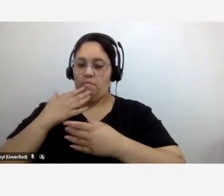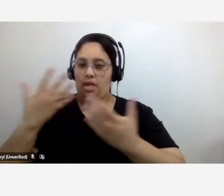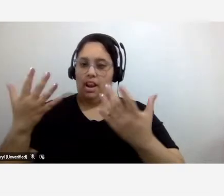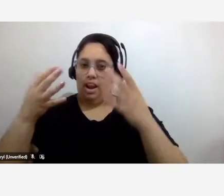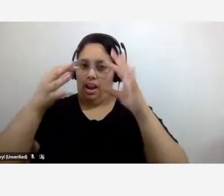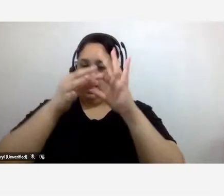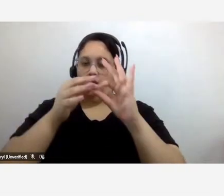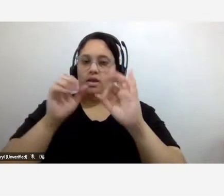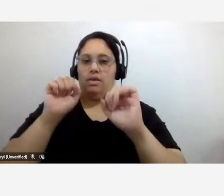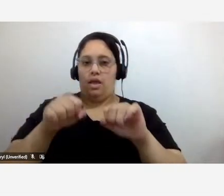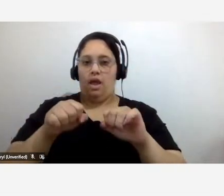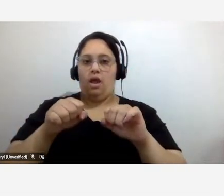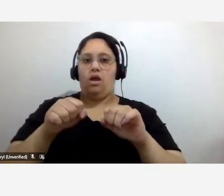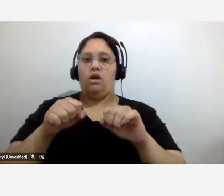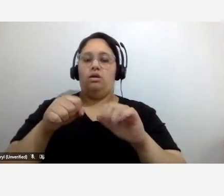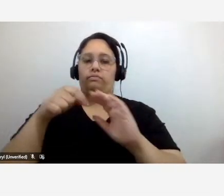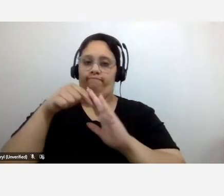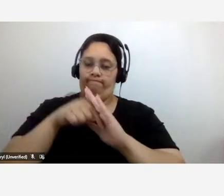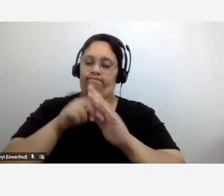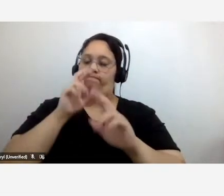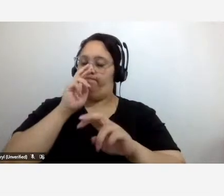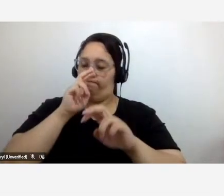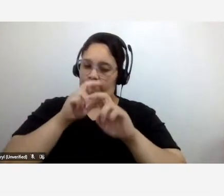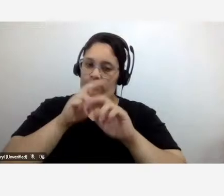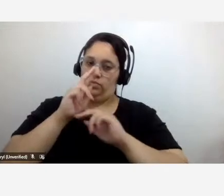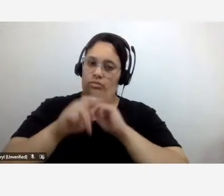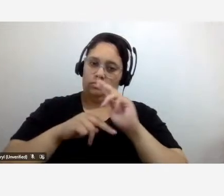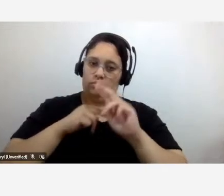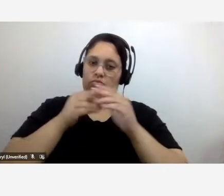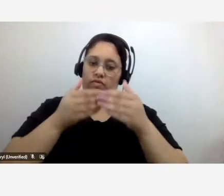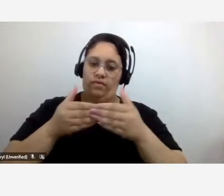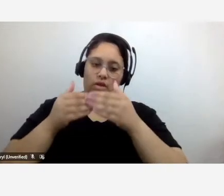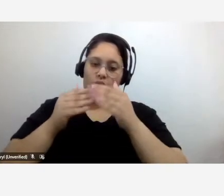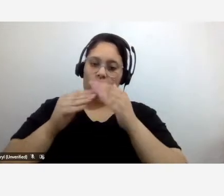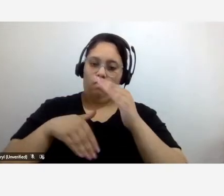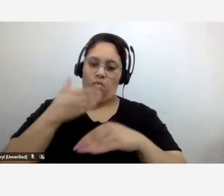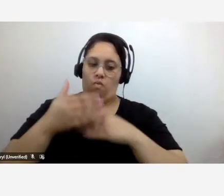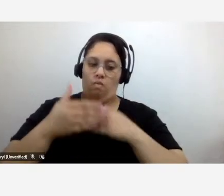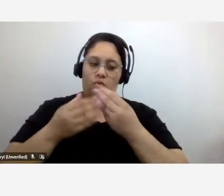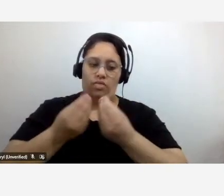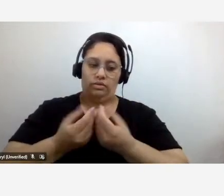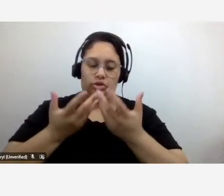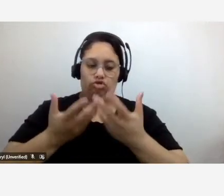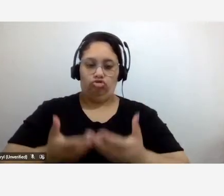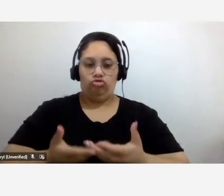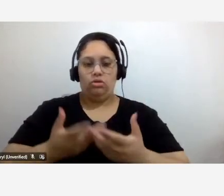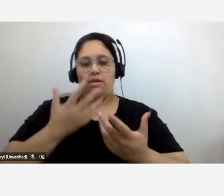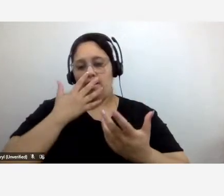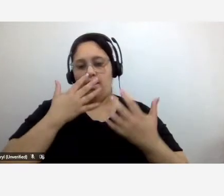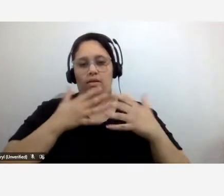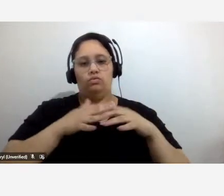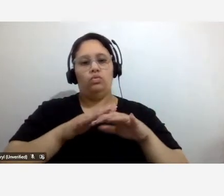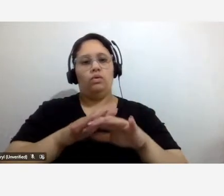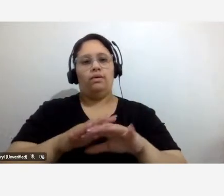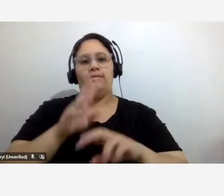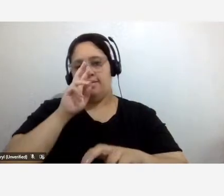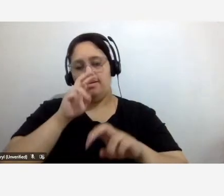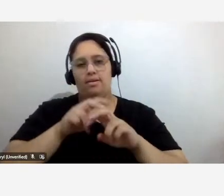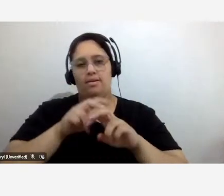to dietary kinds of care, all kinds of things. That kind of a network of,